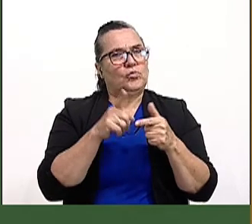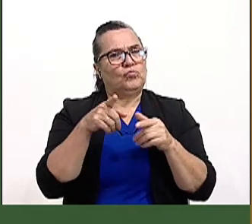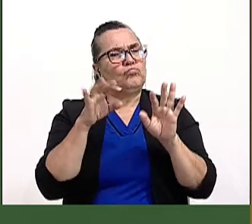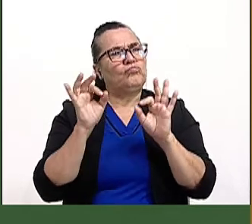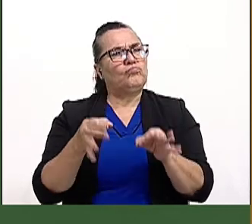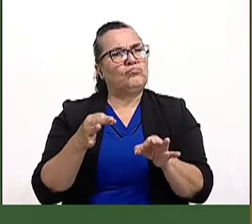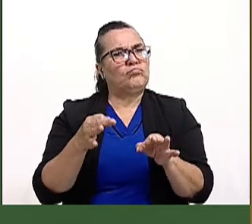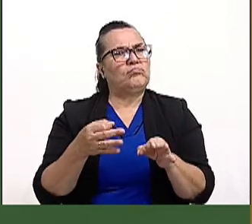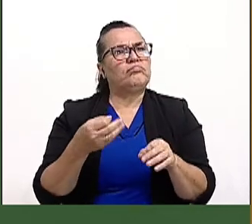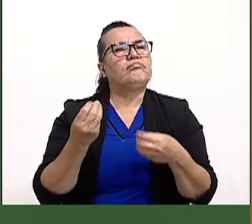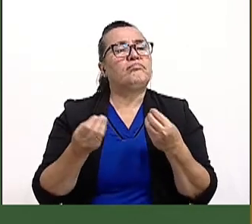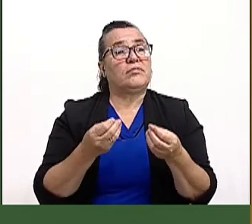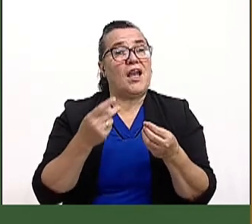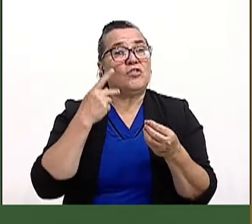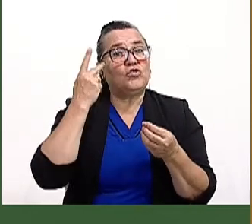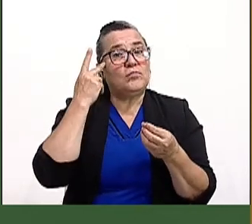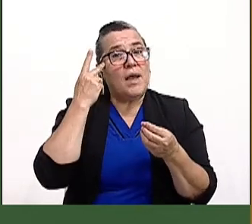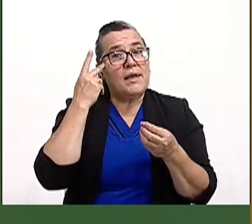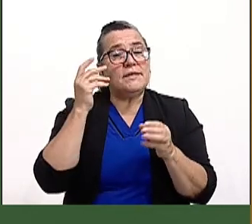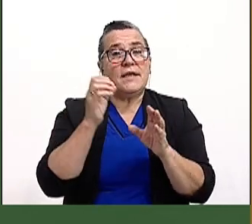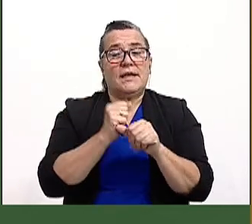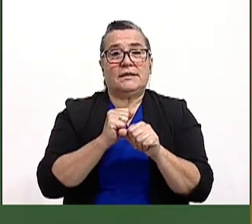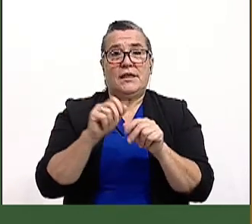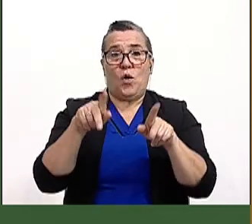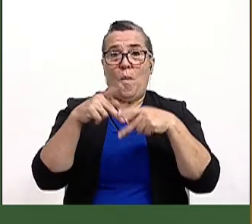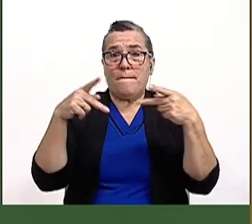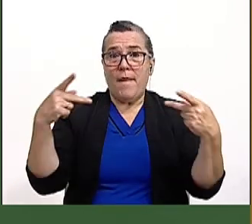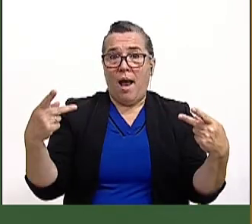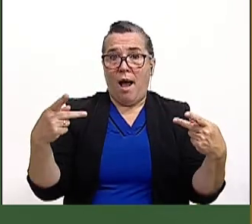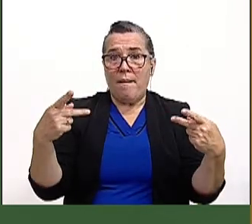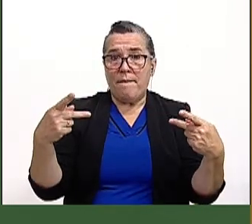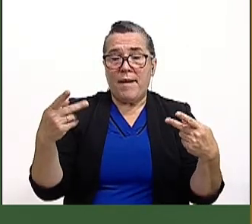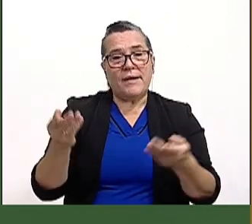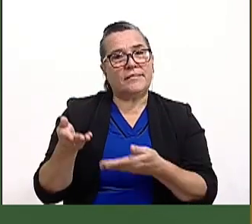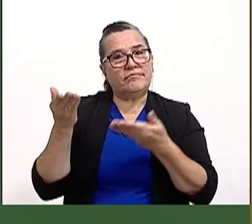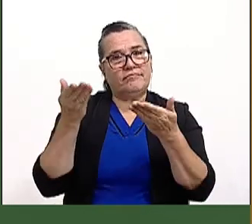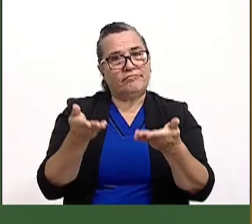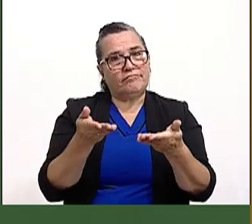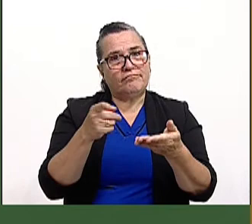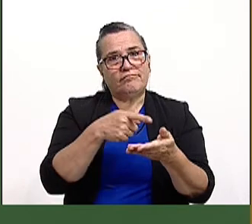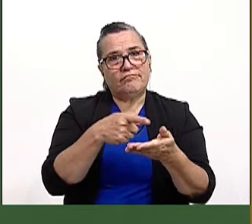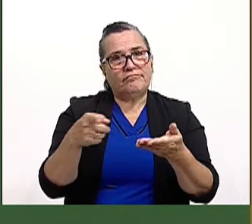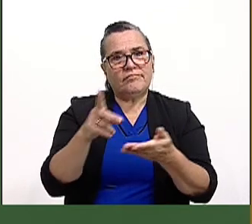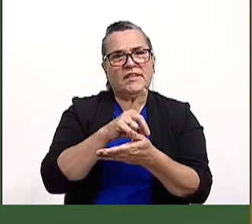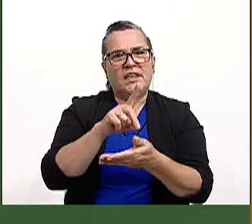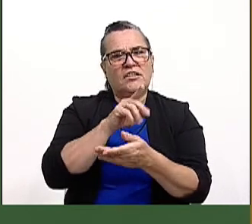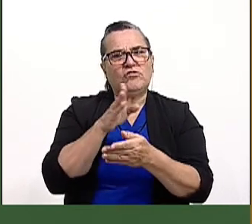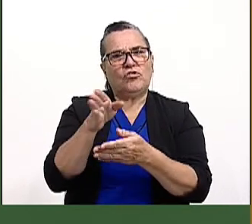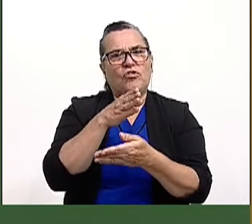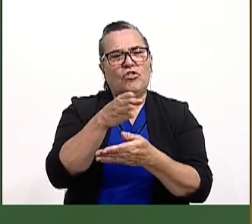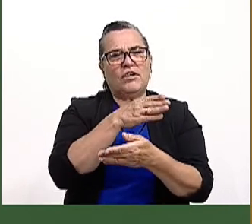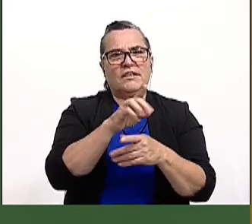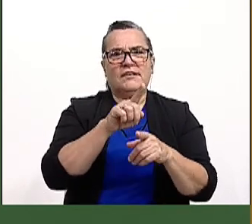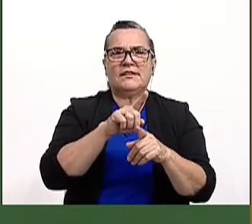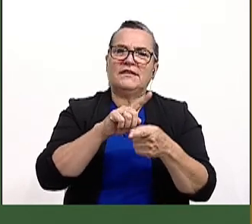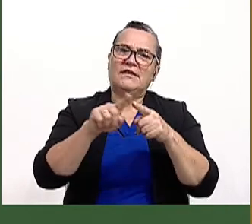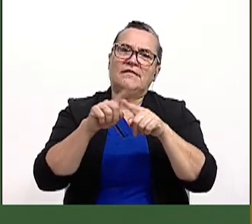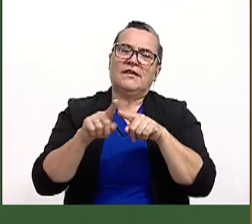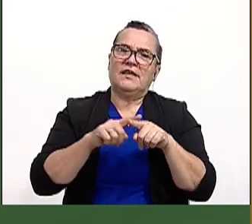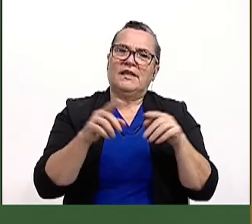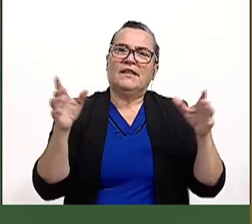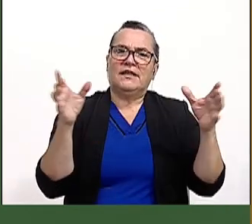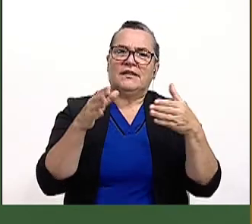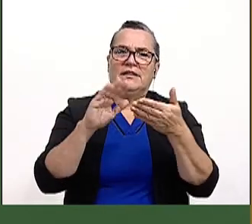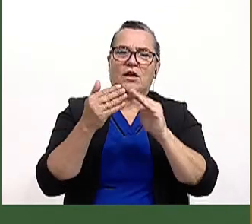to help your parents make a map and give directions to different places around your community to